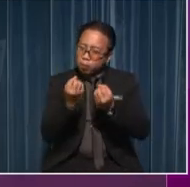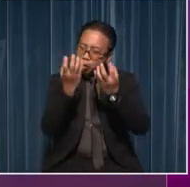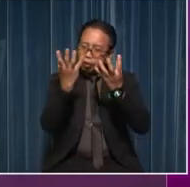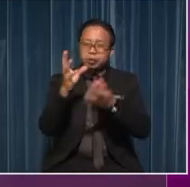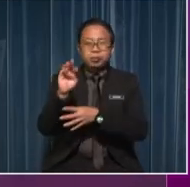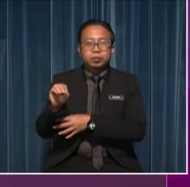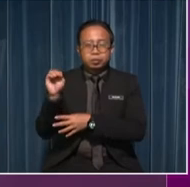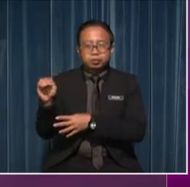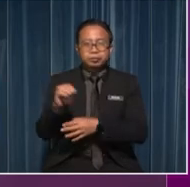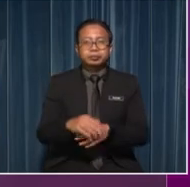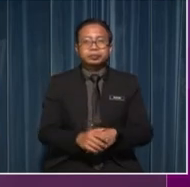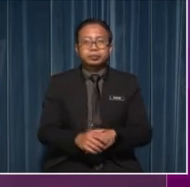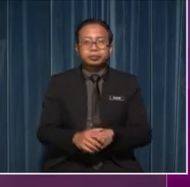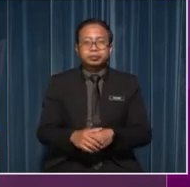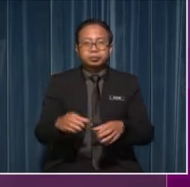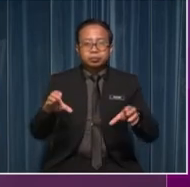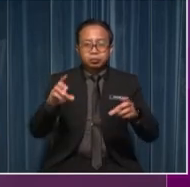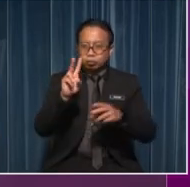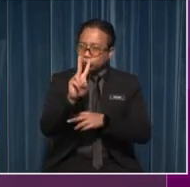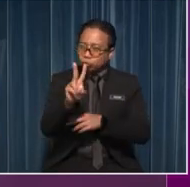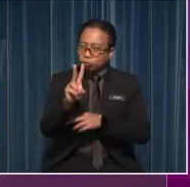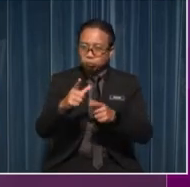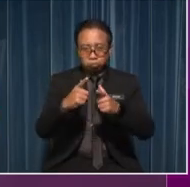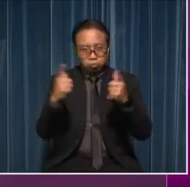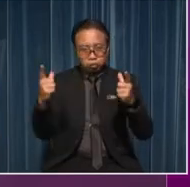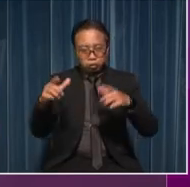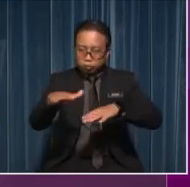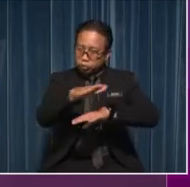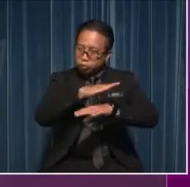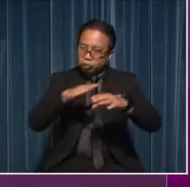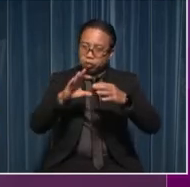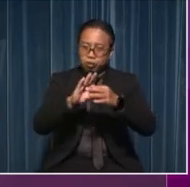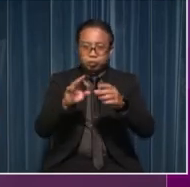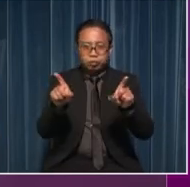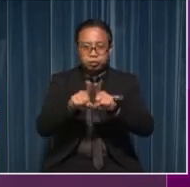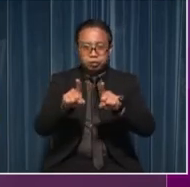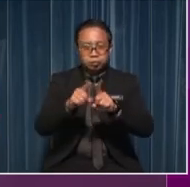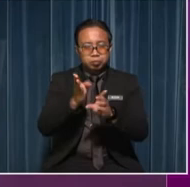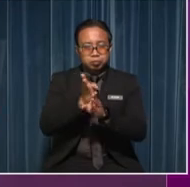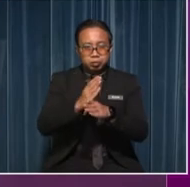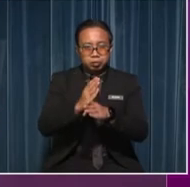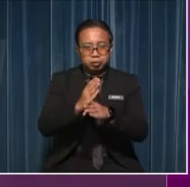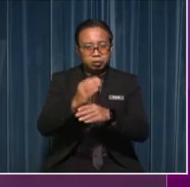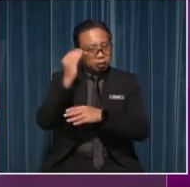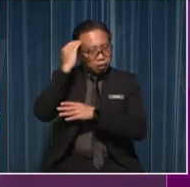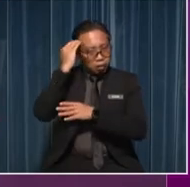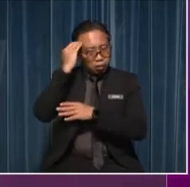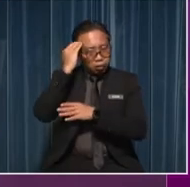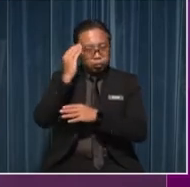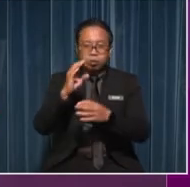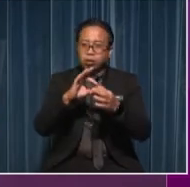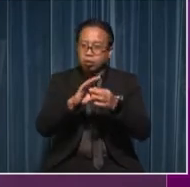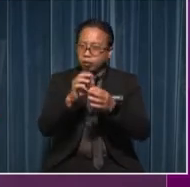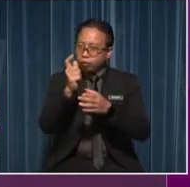pupils. Two opposite surfaces of the same shape are known as the base of the